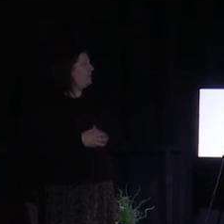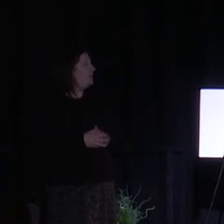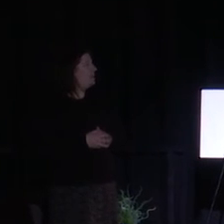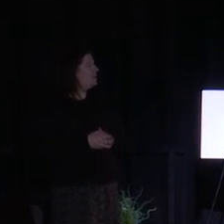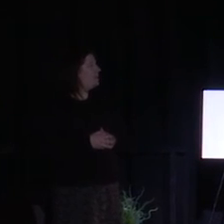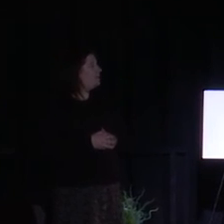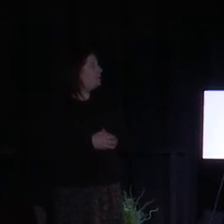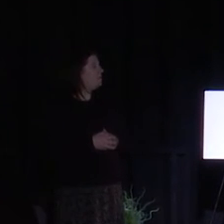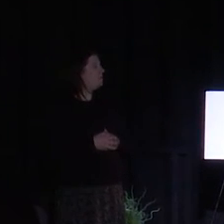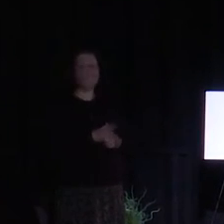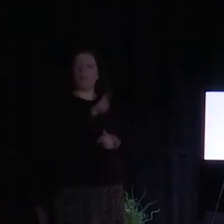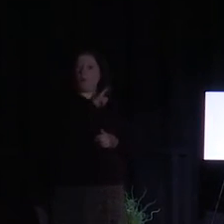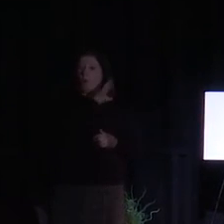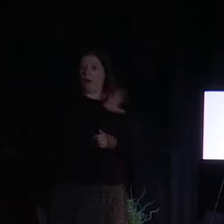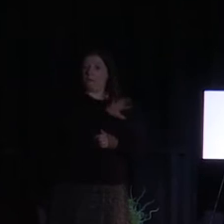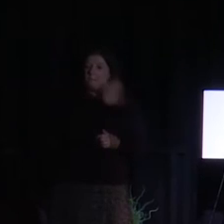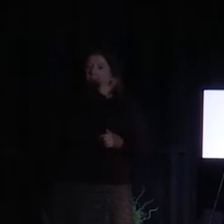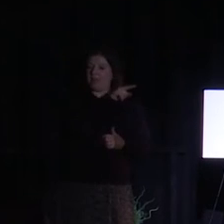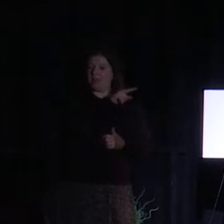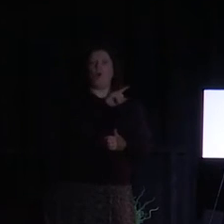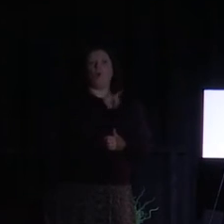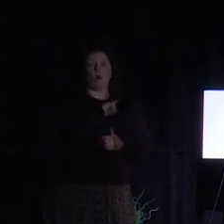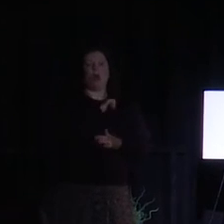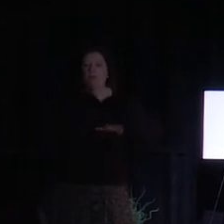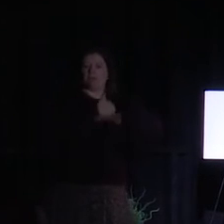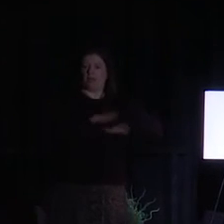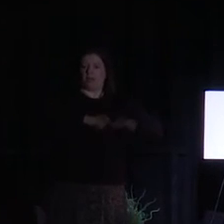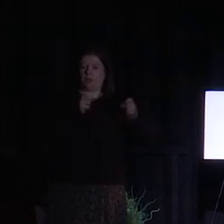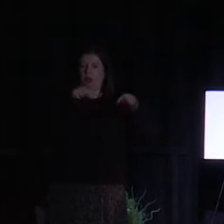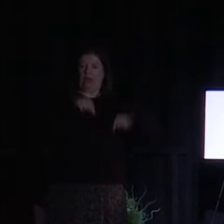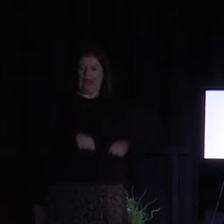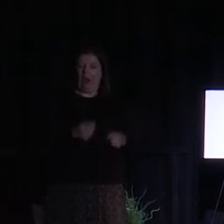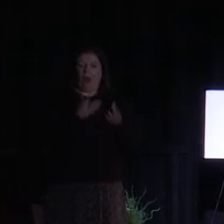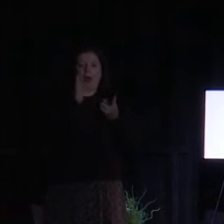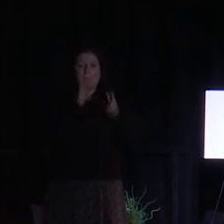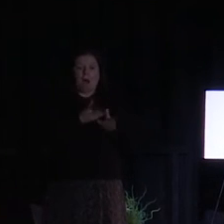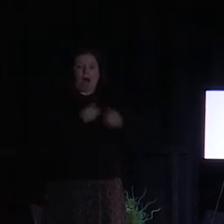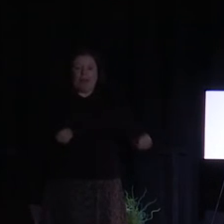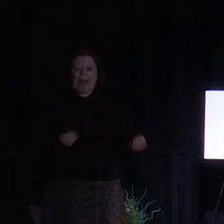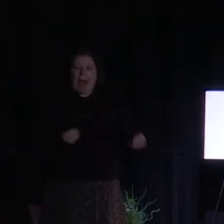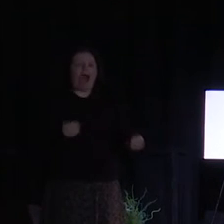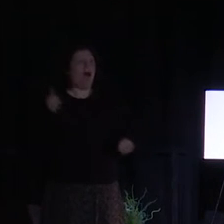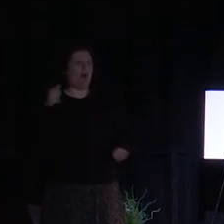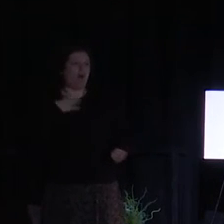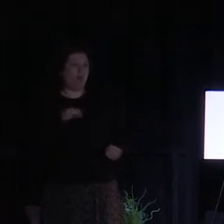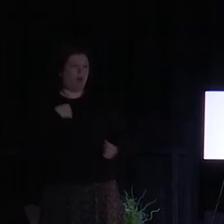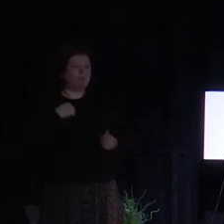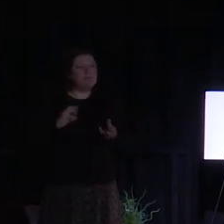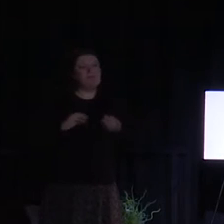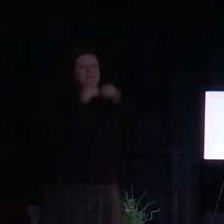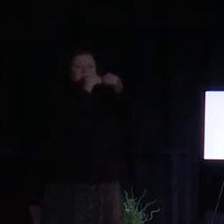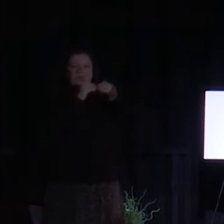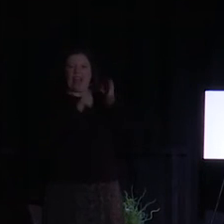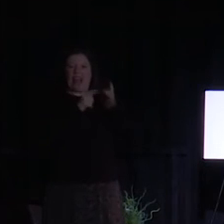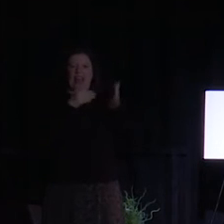reason that, one of the reasons that's in there is that started here. That was when Mind the Gap stood up and said, we want to build a giant baby, and Liz Pugh